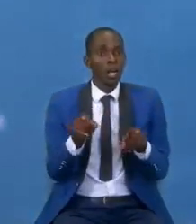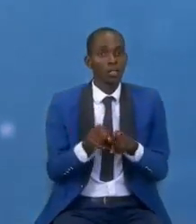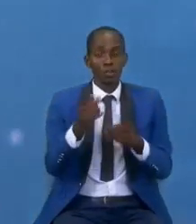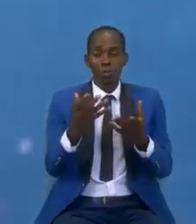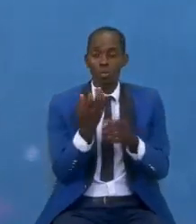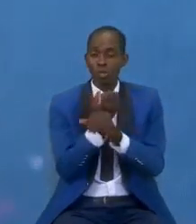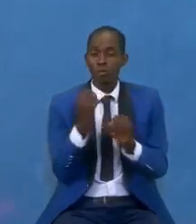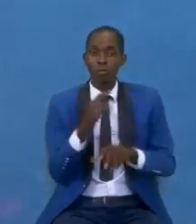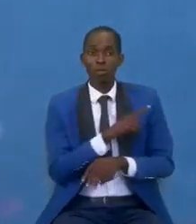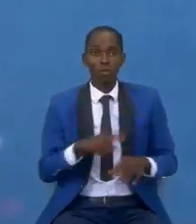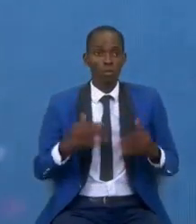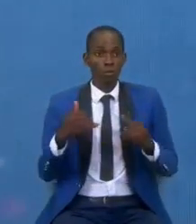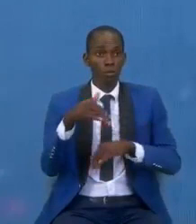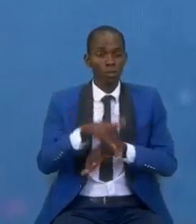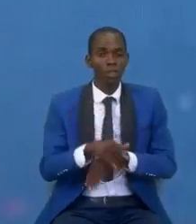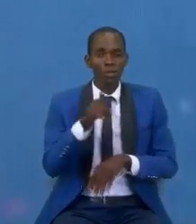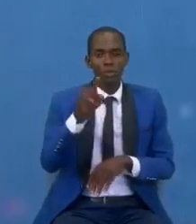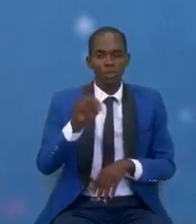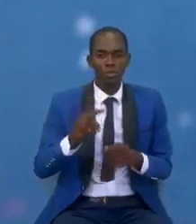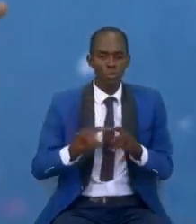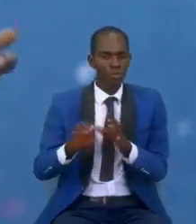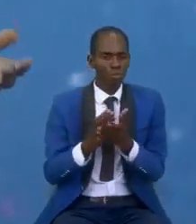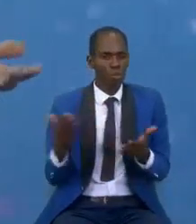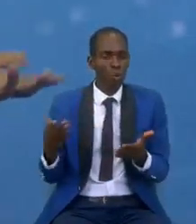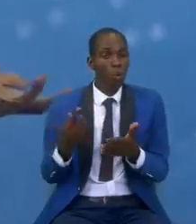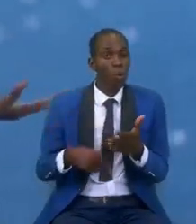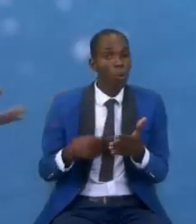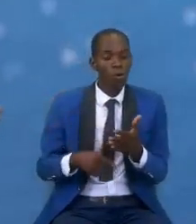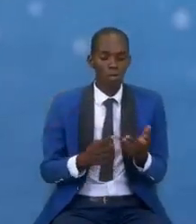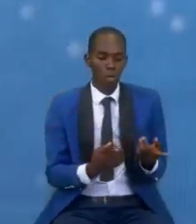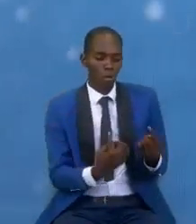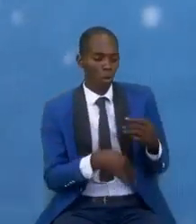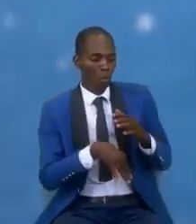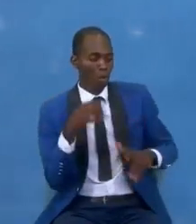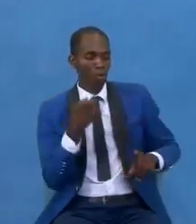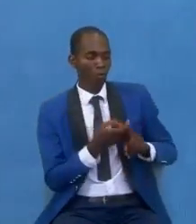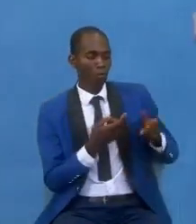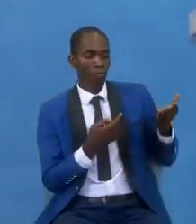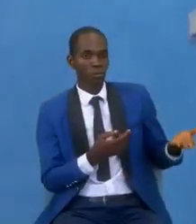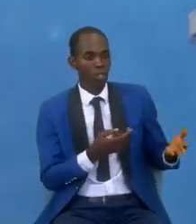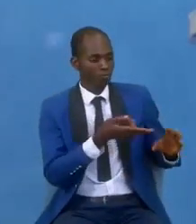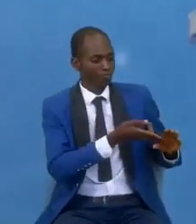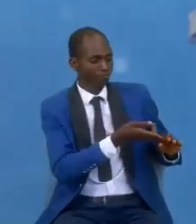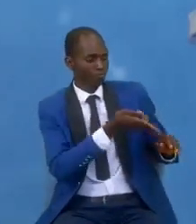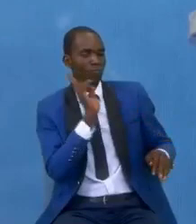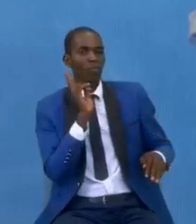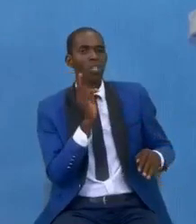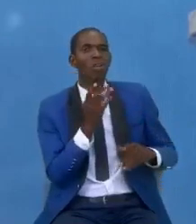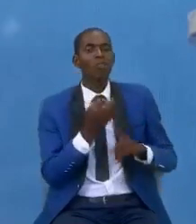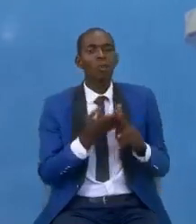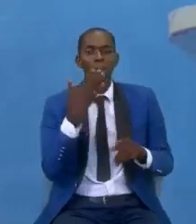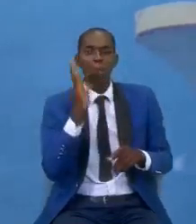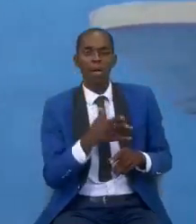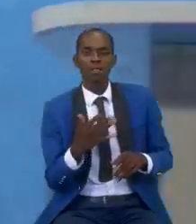you are. Come away from what you have been doing. Come away from the past life and come unto